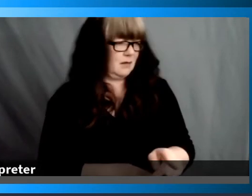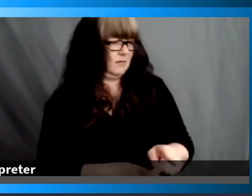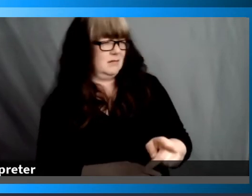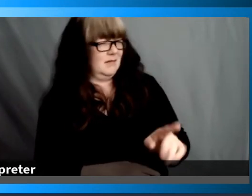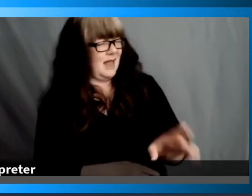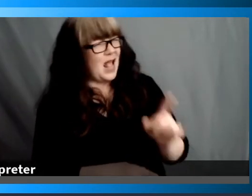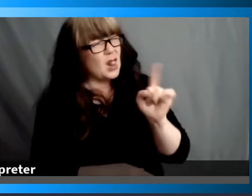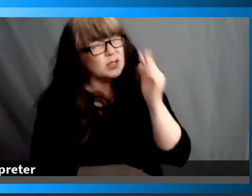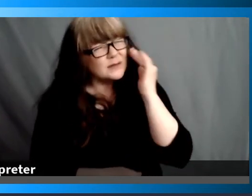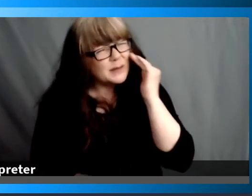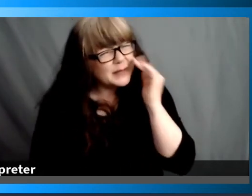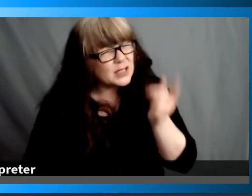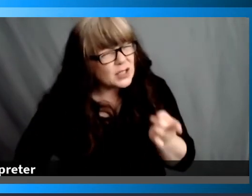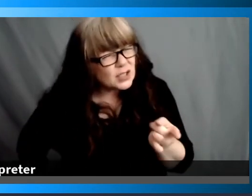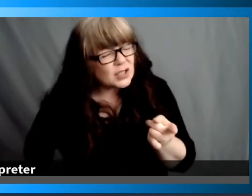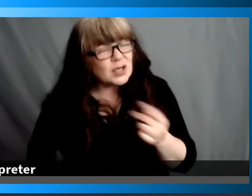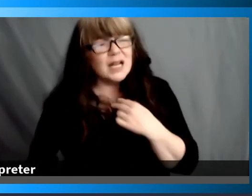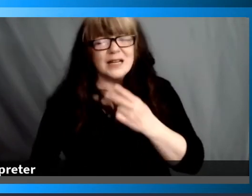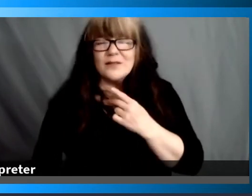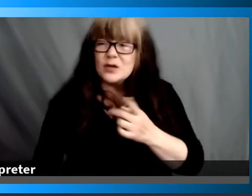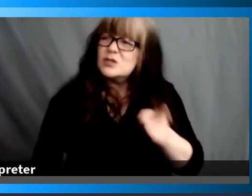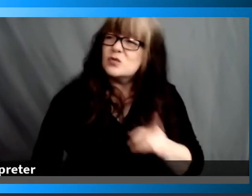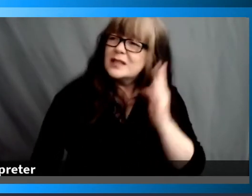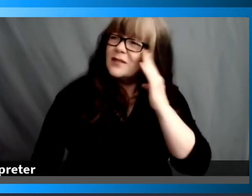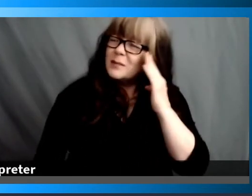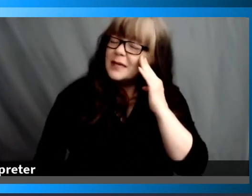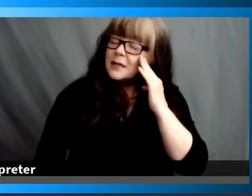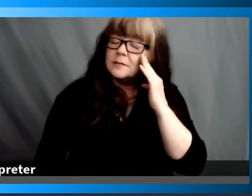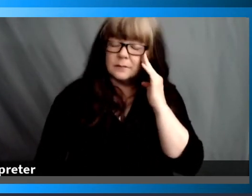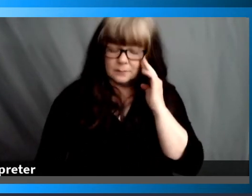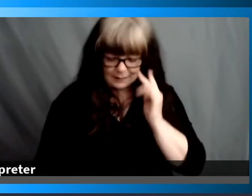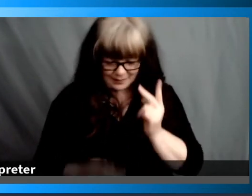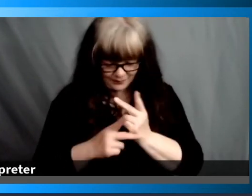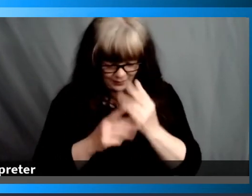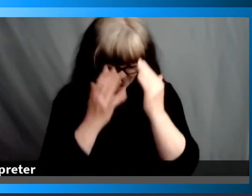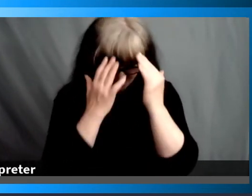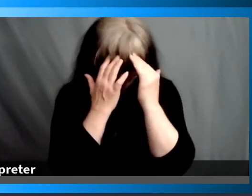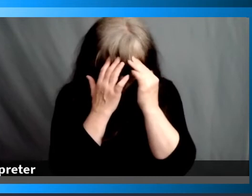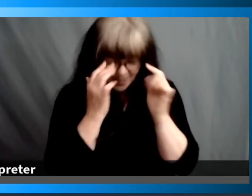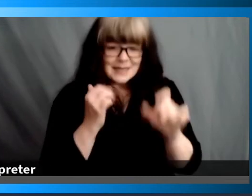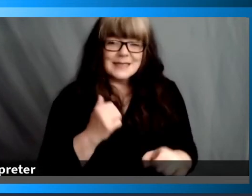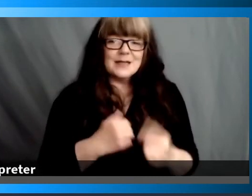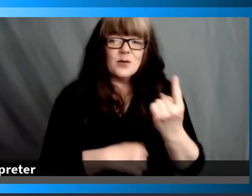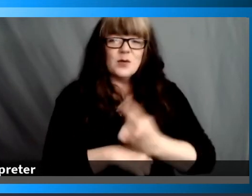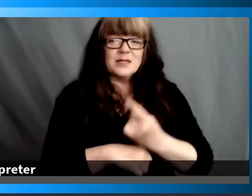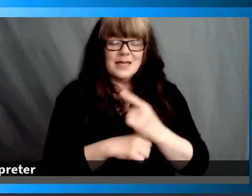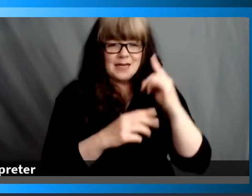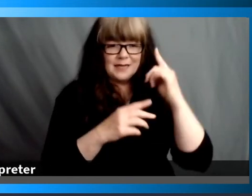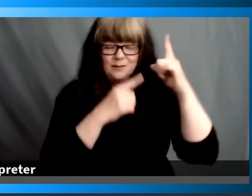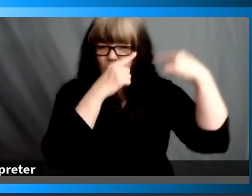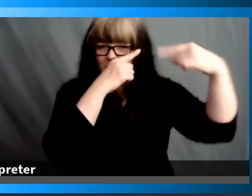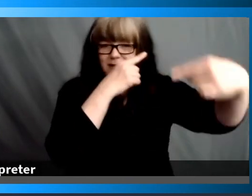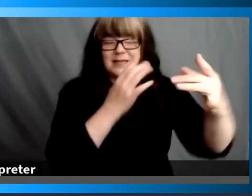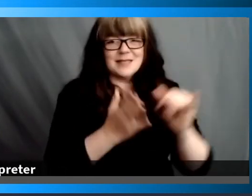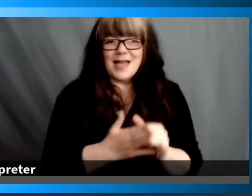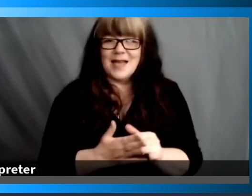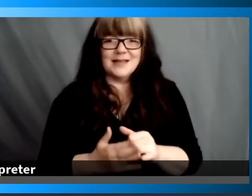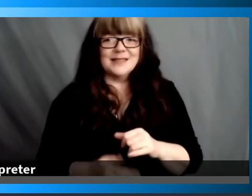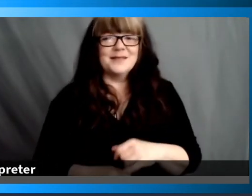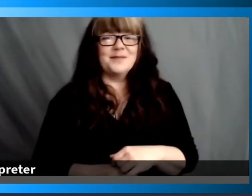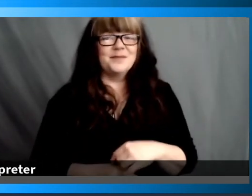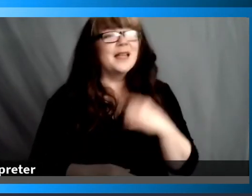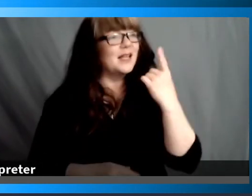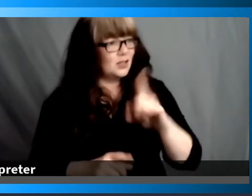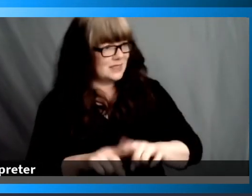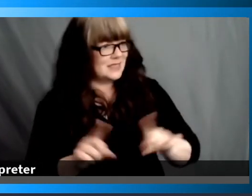looks super familiar. And his voice sounds really familiar. And when I figured it out, I needed like a day to process it. It's not okay. He looks so